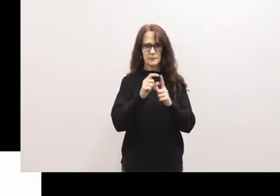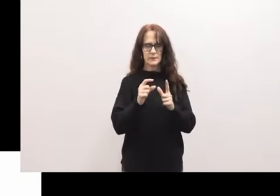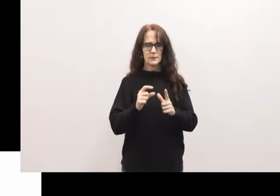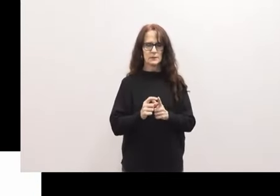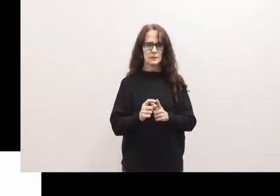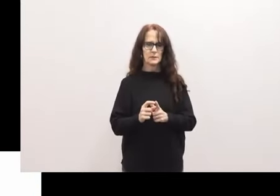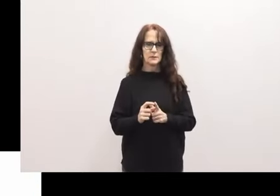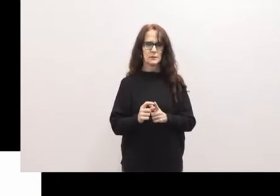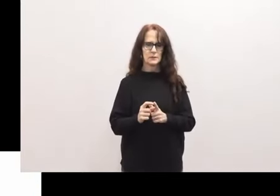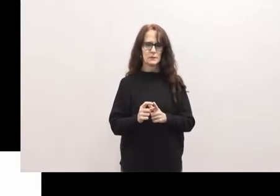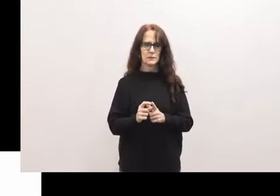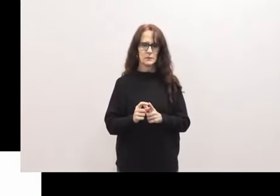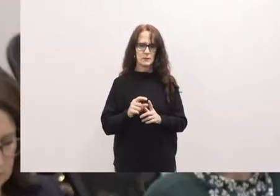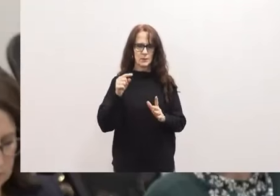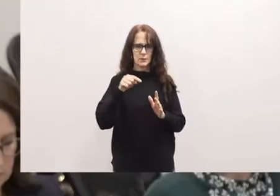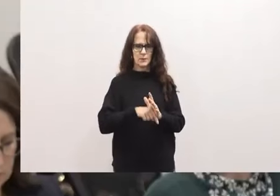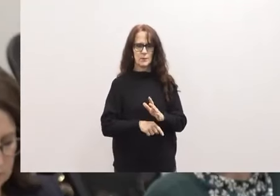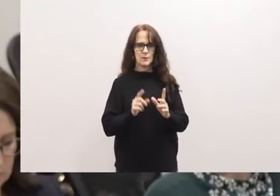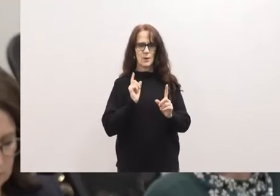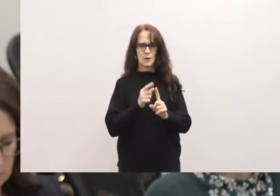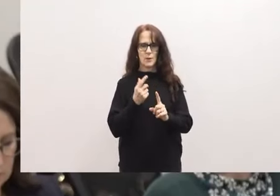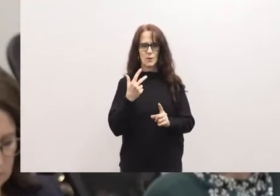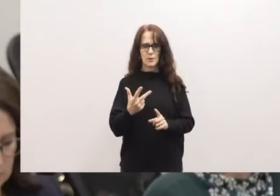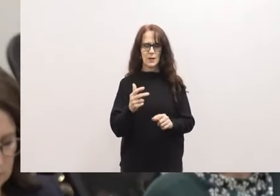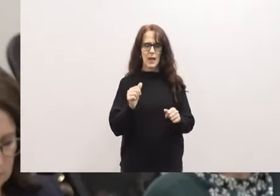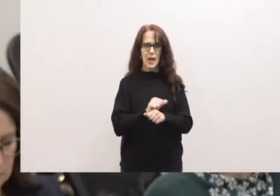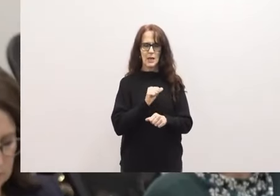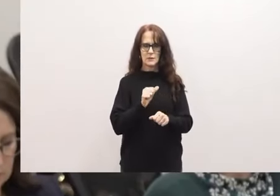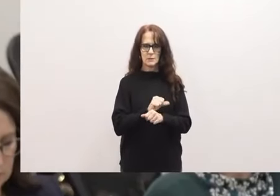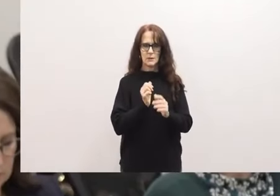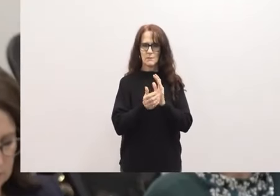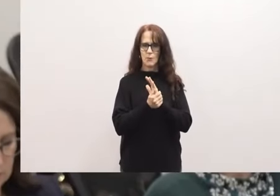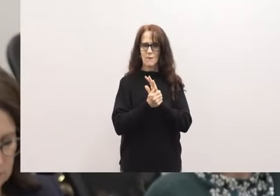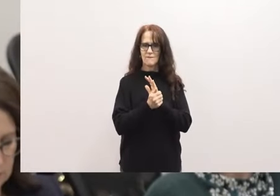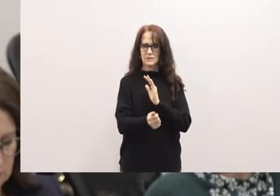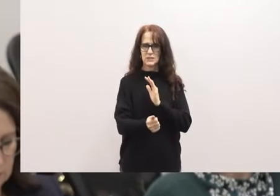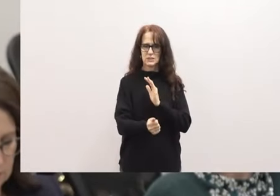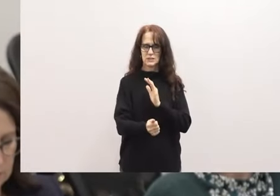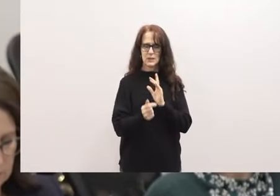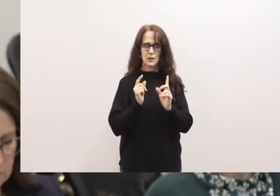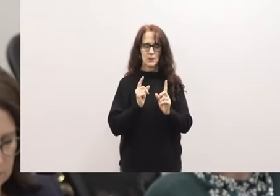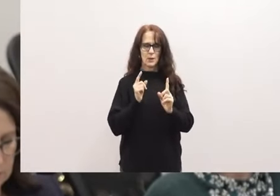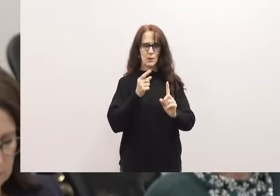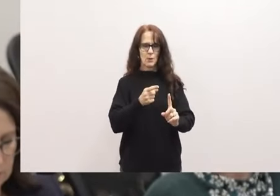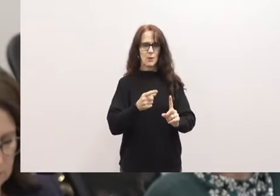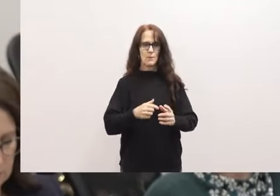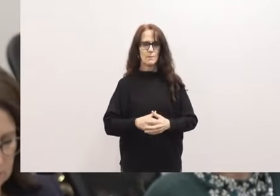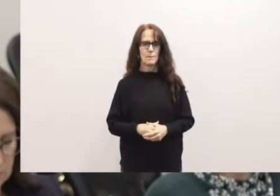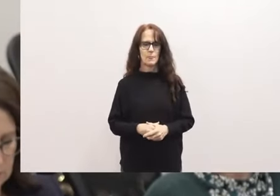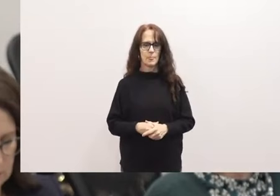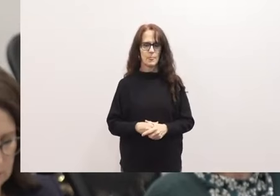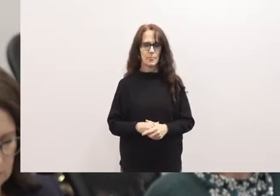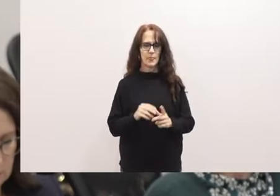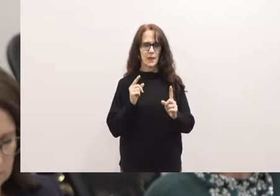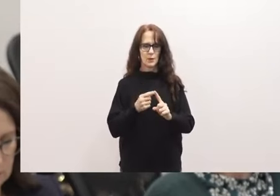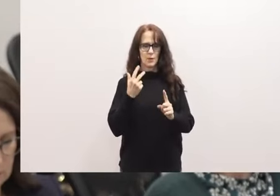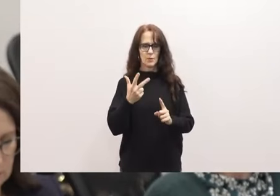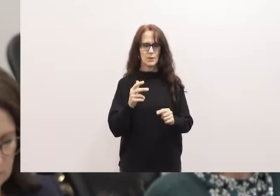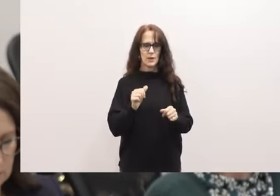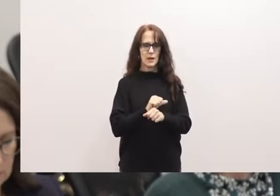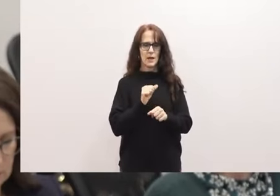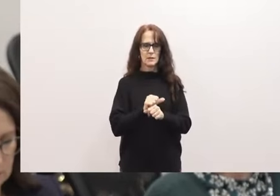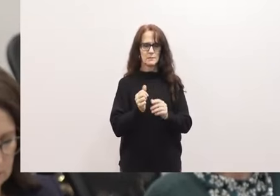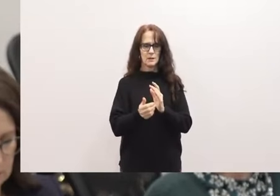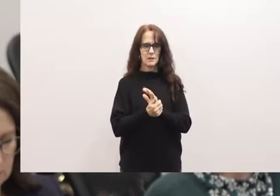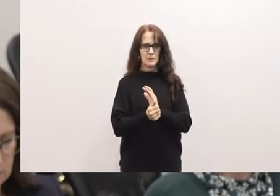to dive into goal 3, which is our algebra proficiency goal. So goal 3, algebra